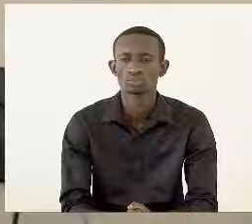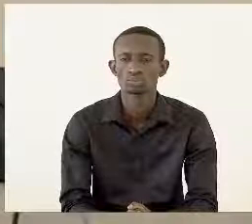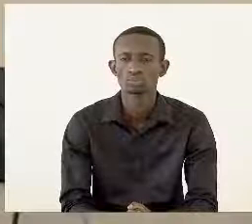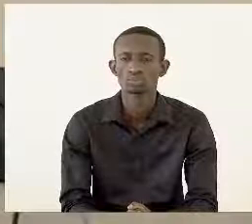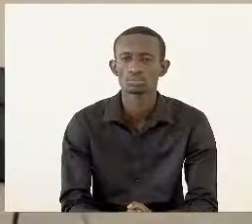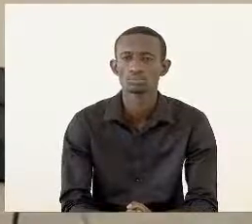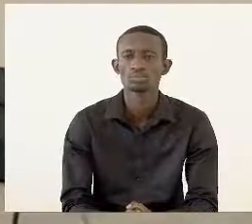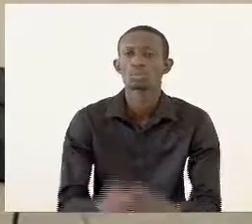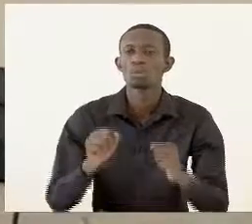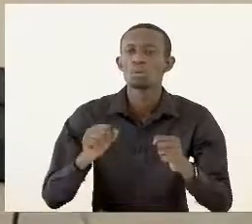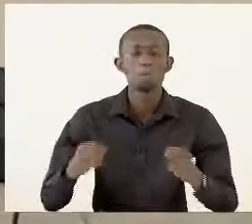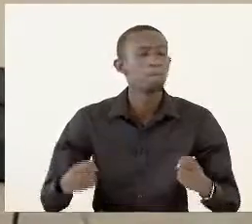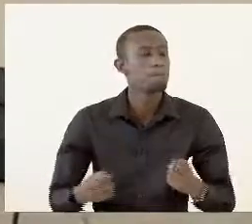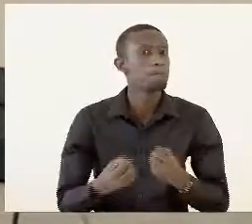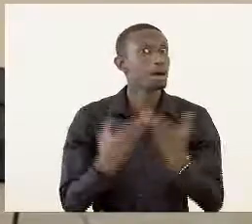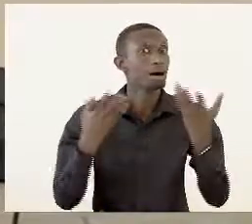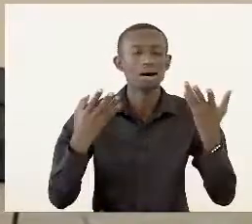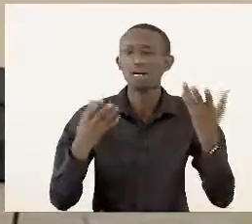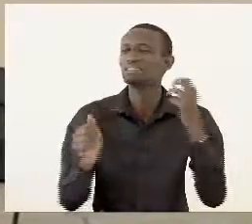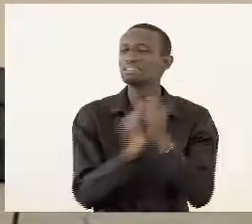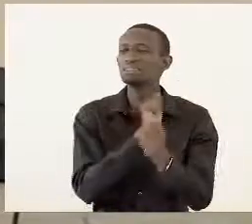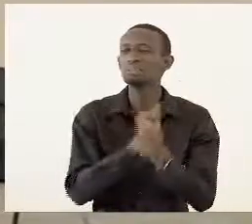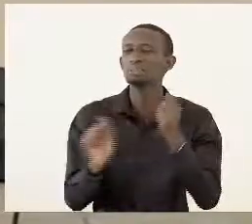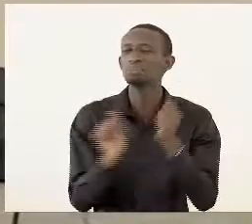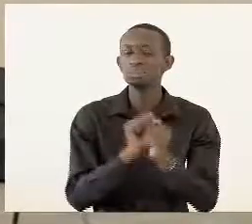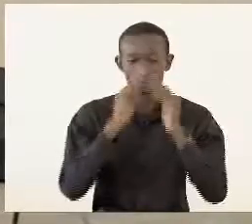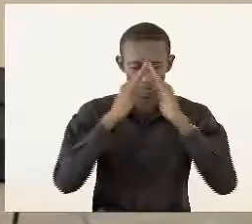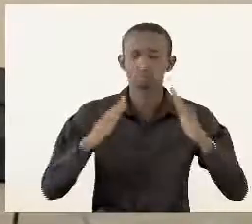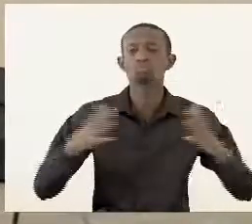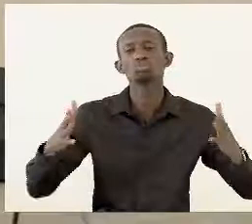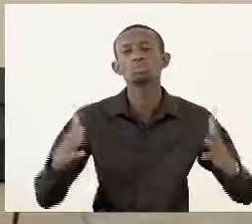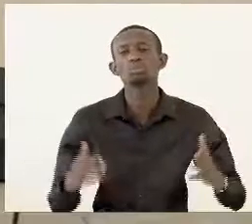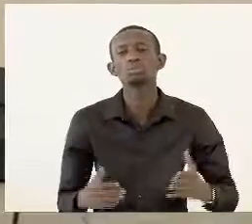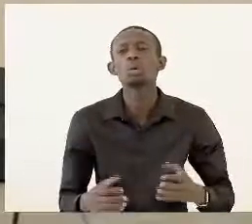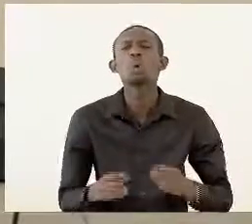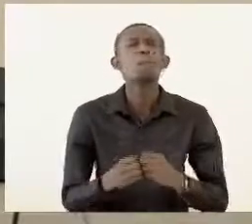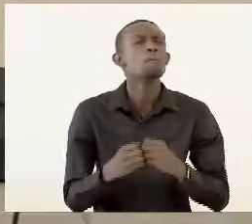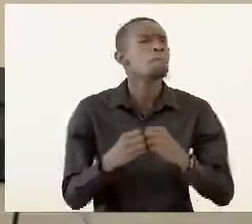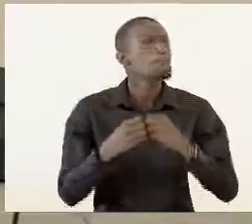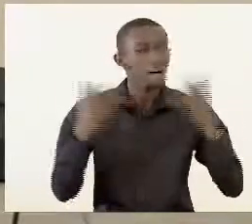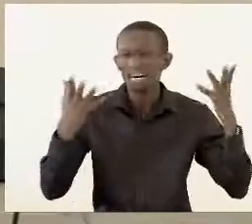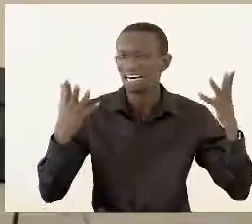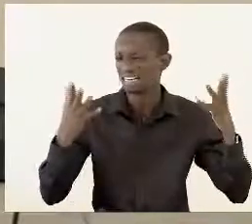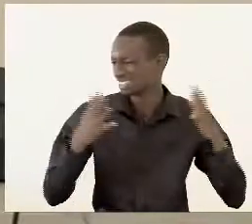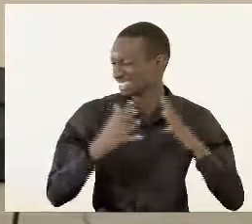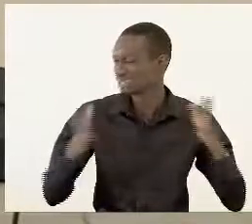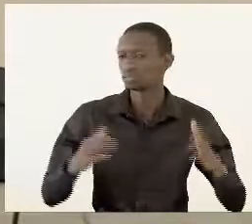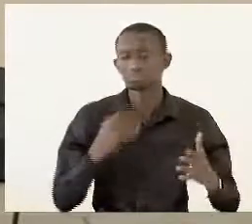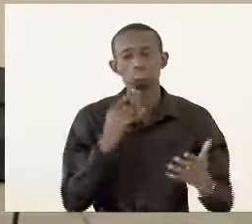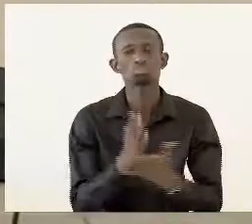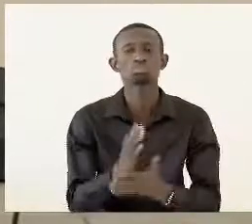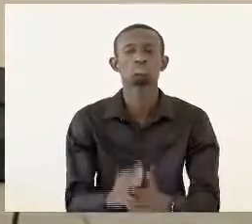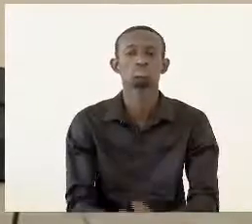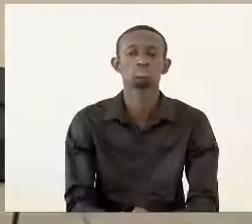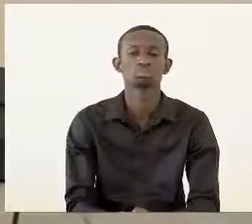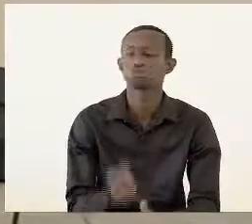You can demolish a big house by simply using that. It's very explosive, I'm telling you. So